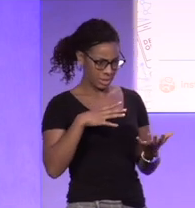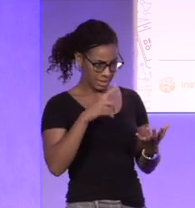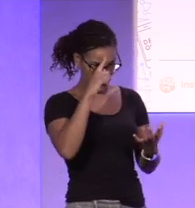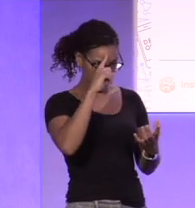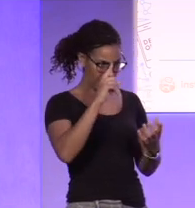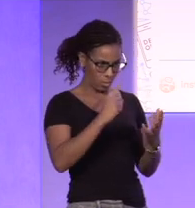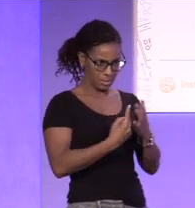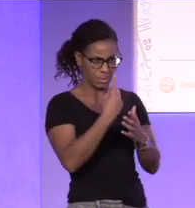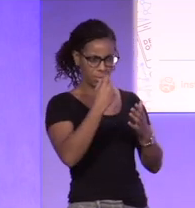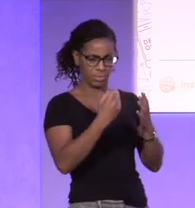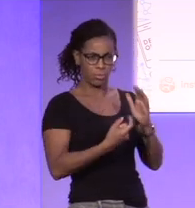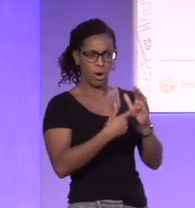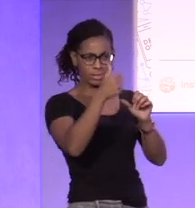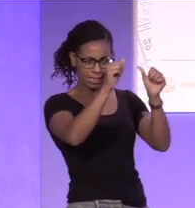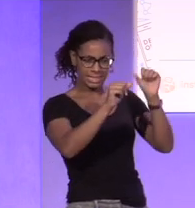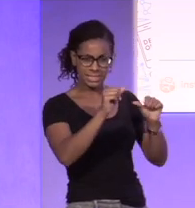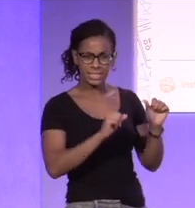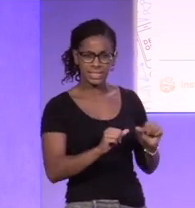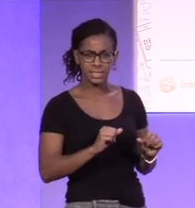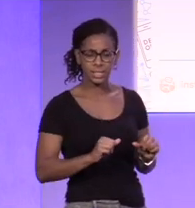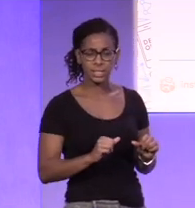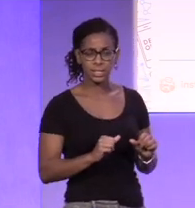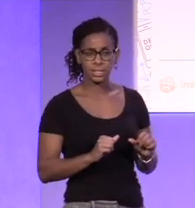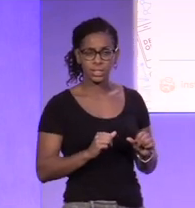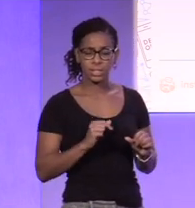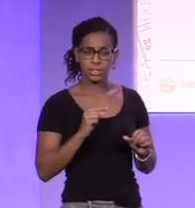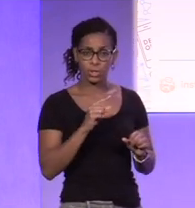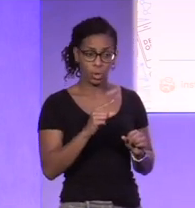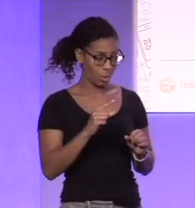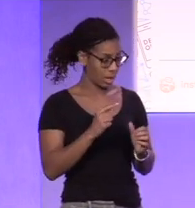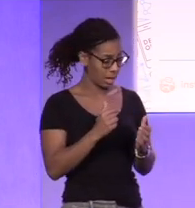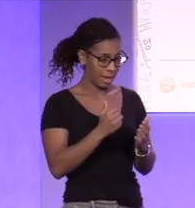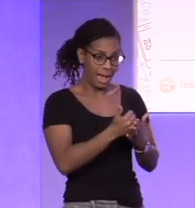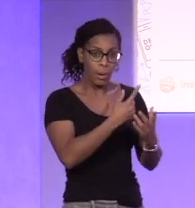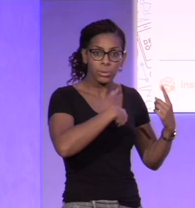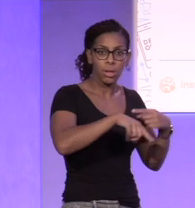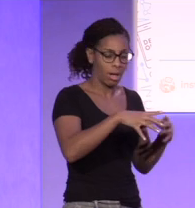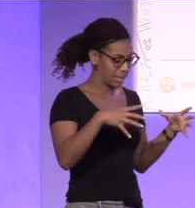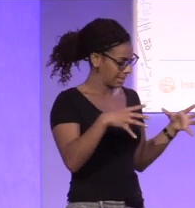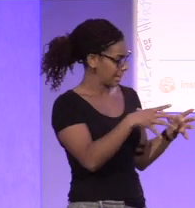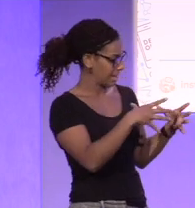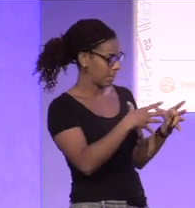list. It was a great place to get to. It improved the quality of our conversation at a team level.